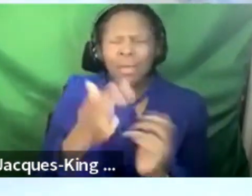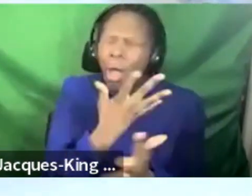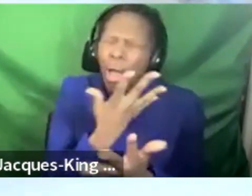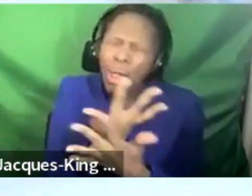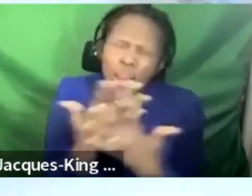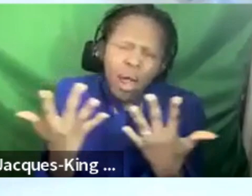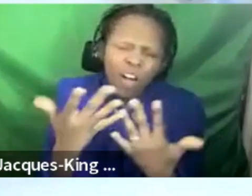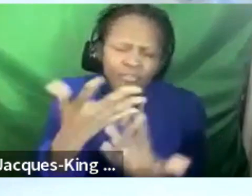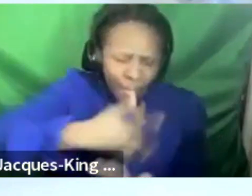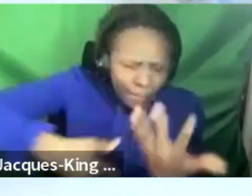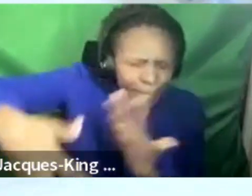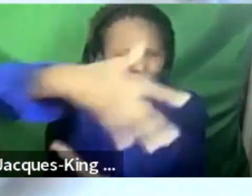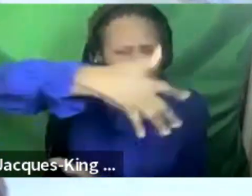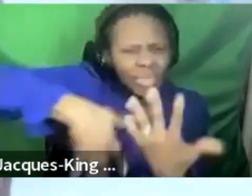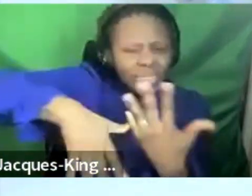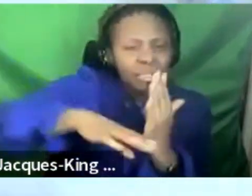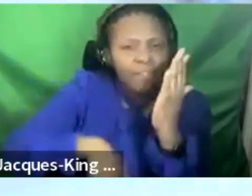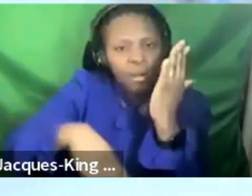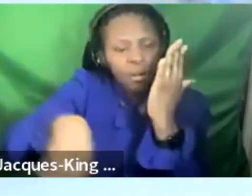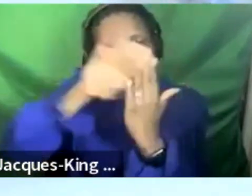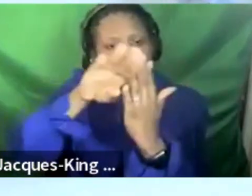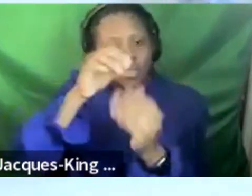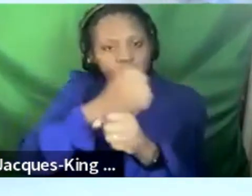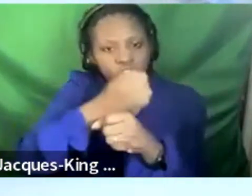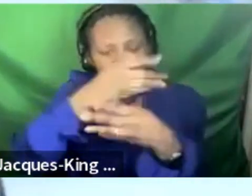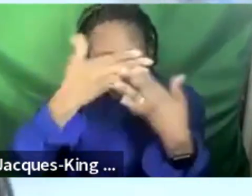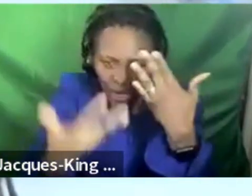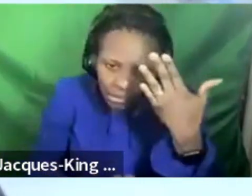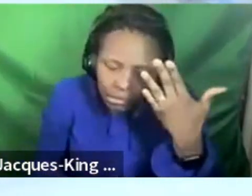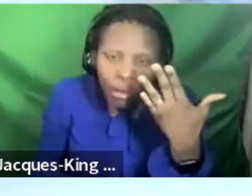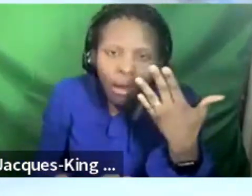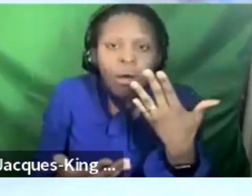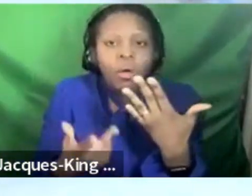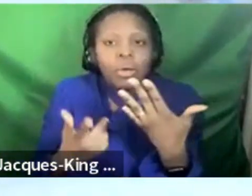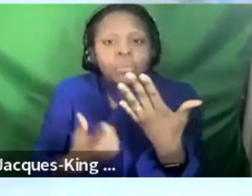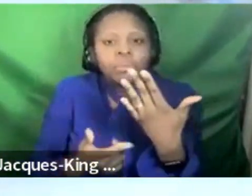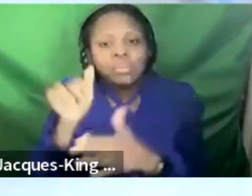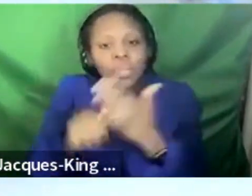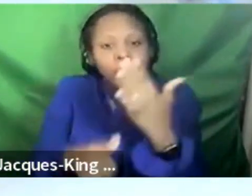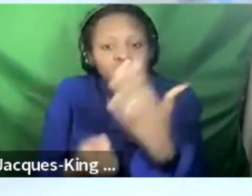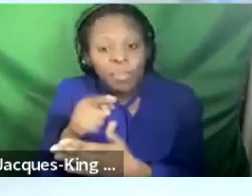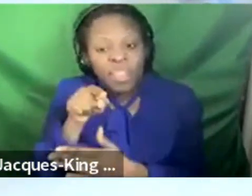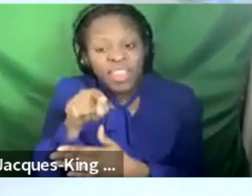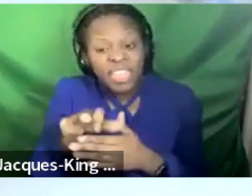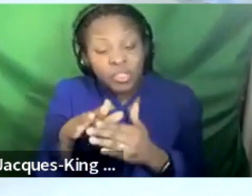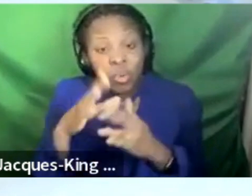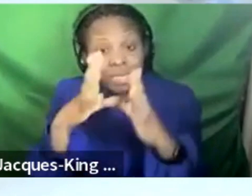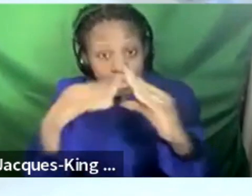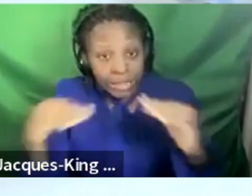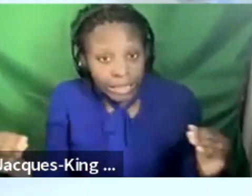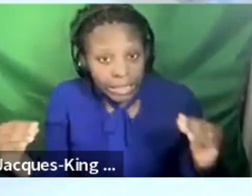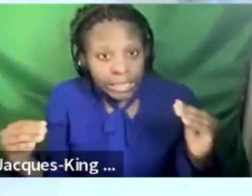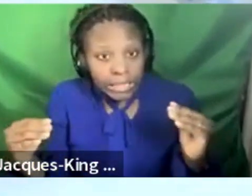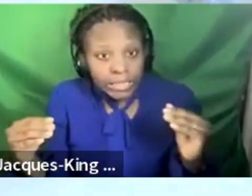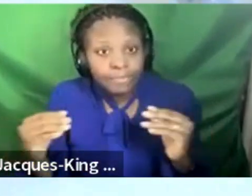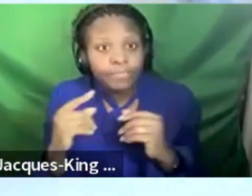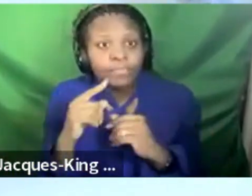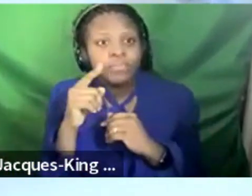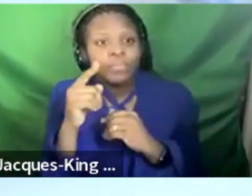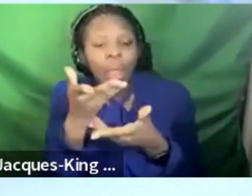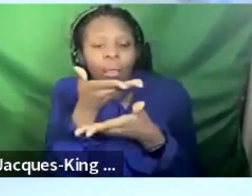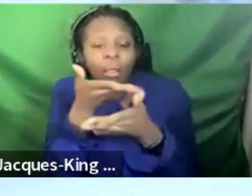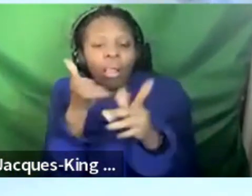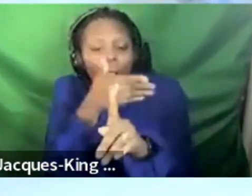and her servant is her. So there's a lot of mixing up of class and gender already starts to happen in this one